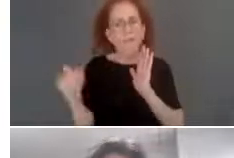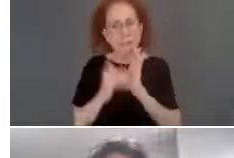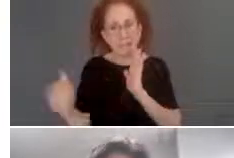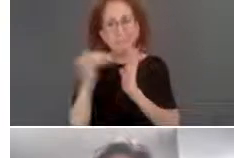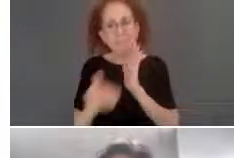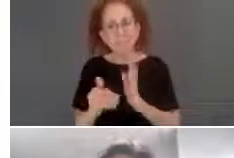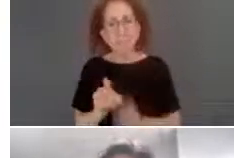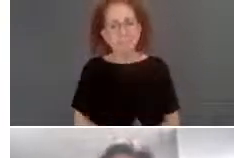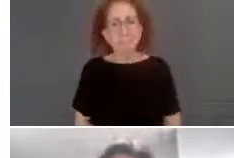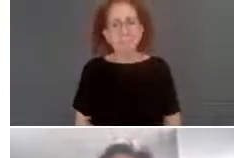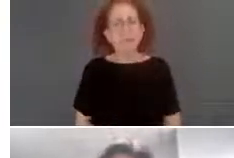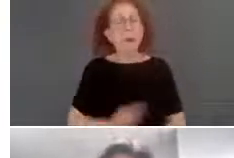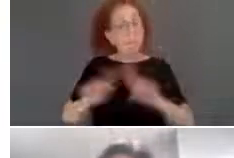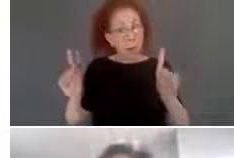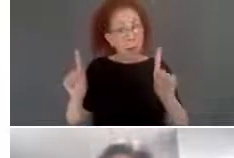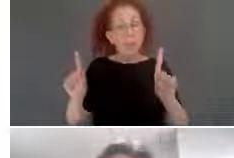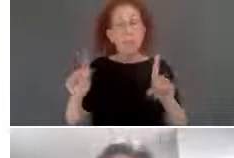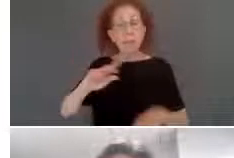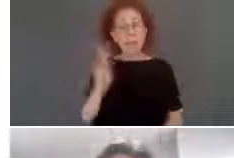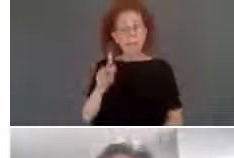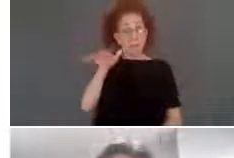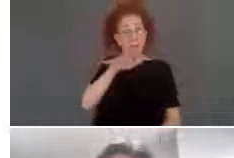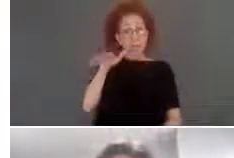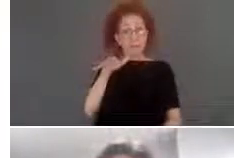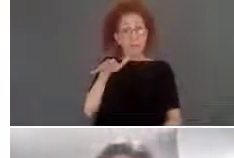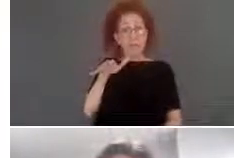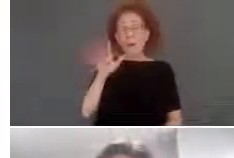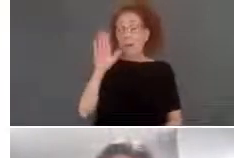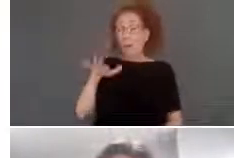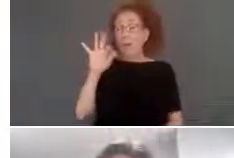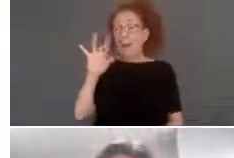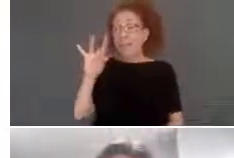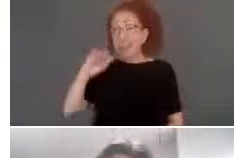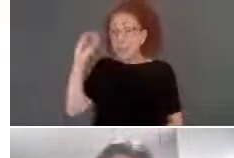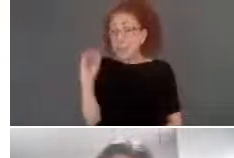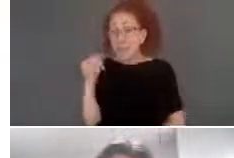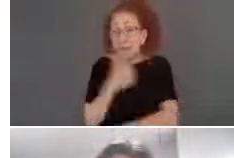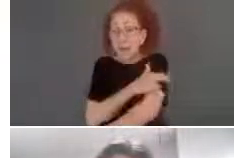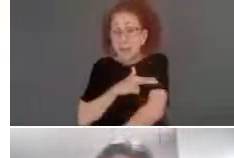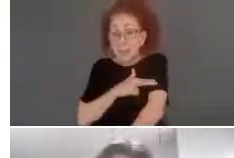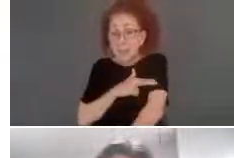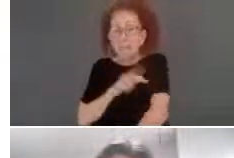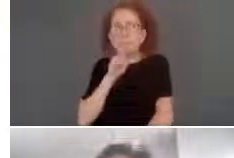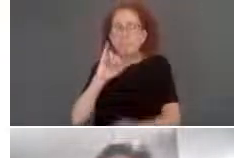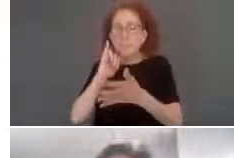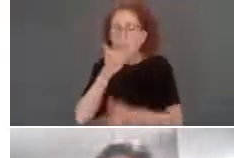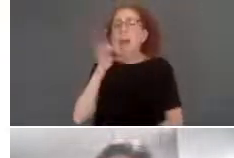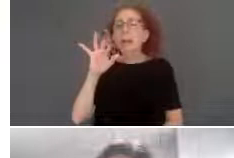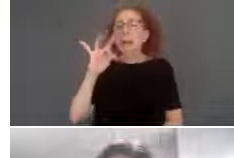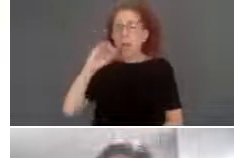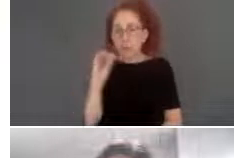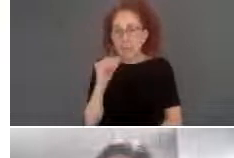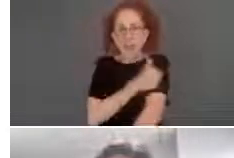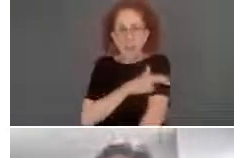cases, but in Philadelphia, over 90% of hospitalizations and 98% of hospitalizations and